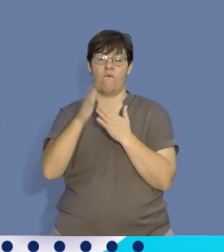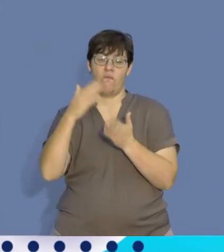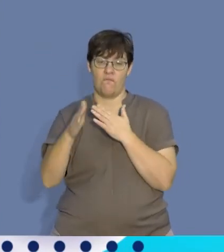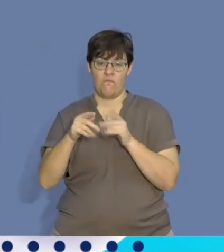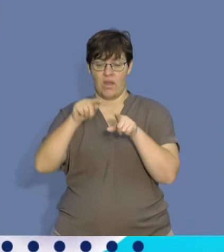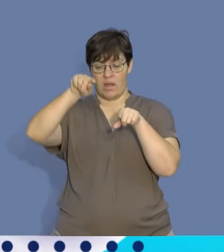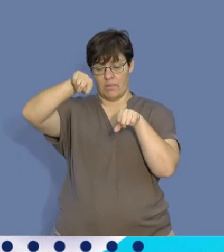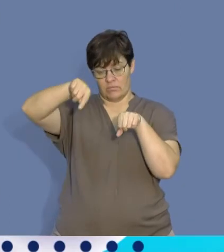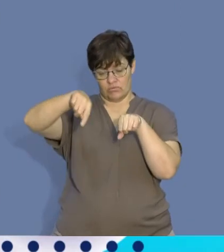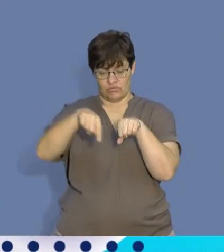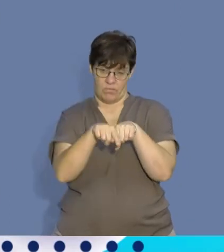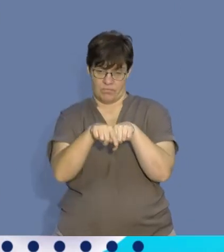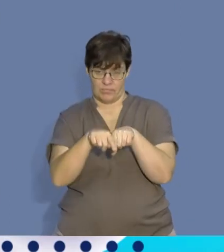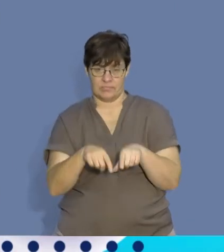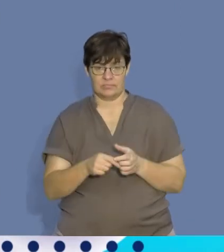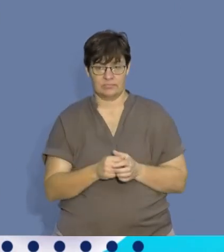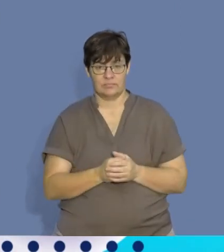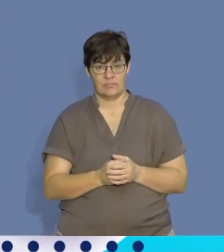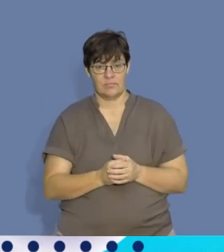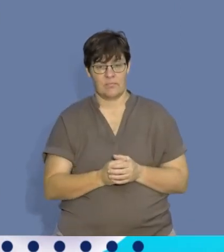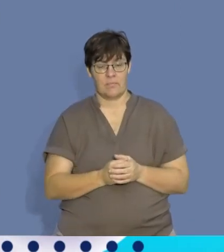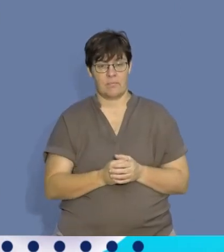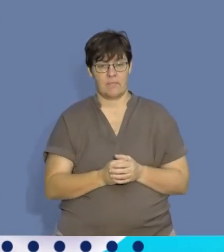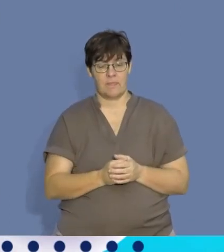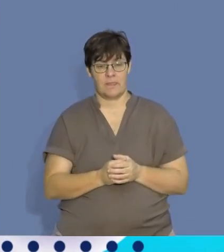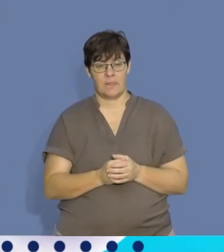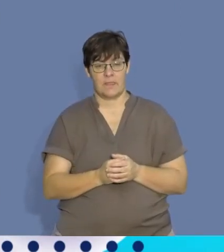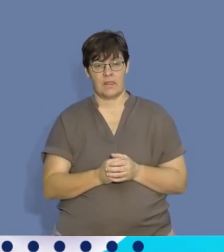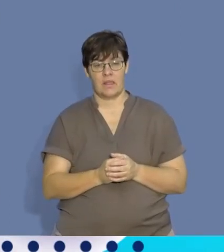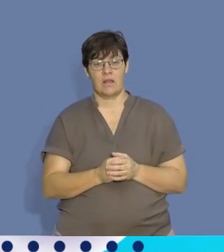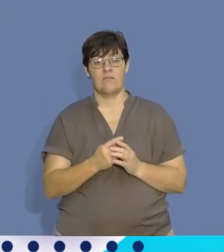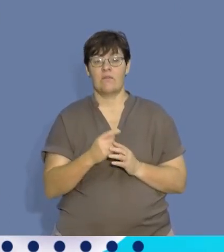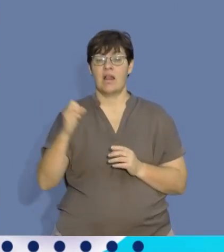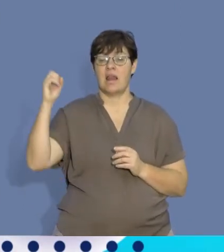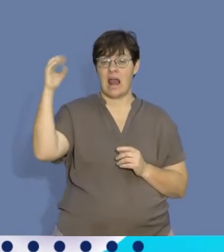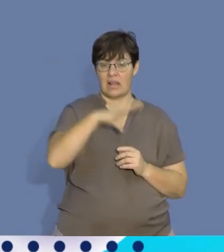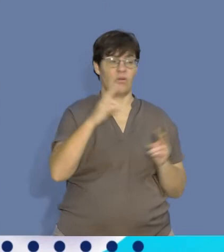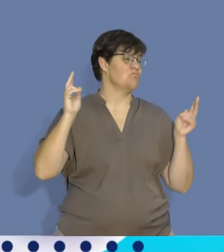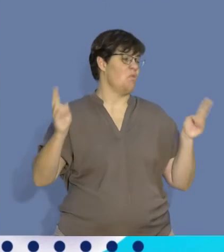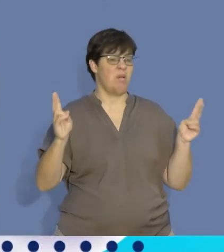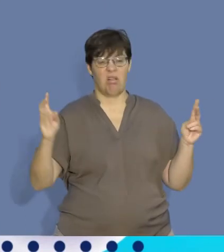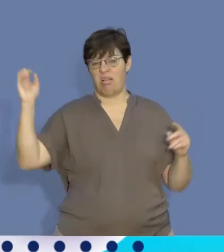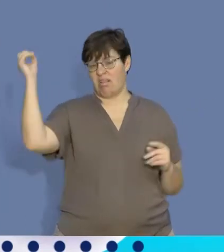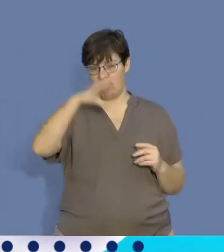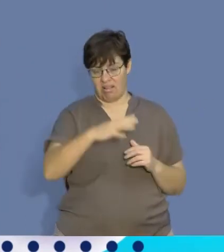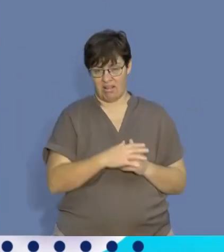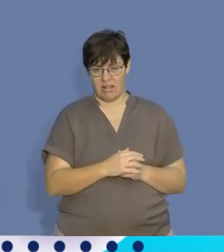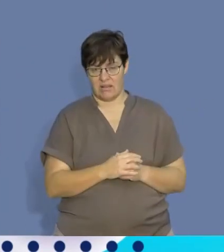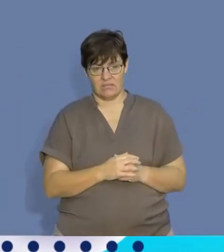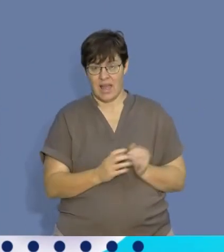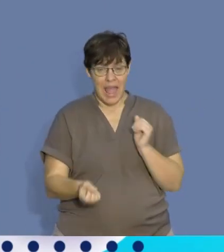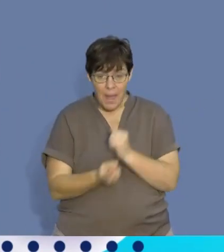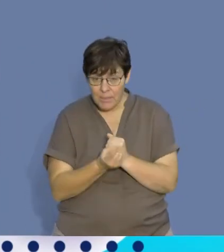gold leaf will drop. If we make the light normal light, nothing will